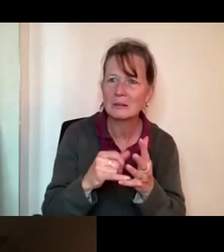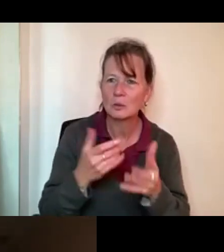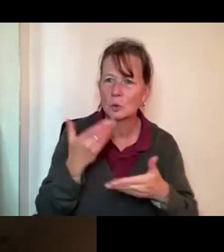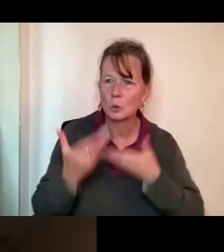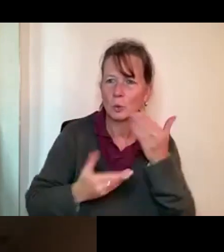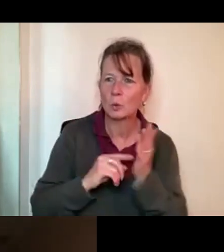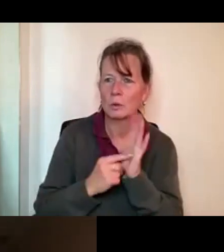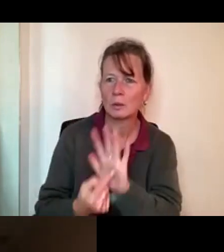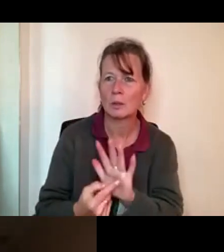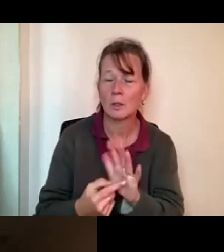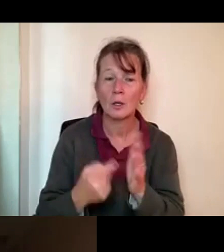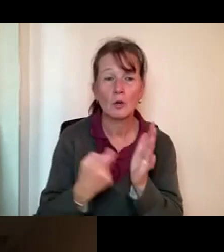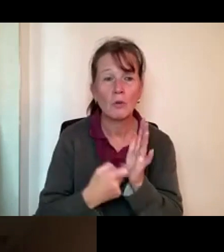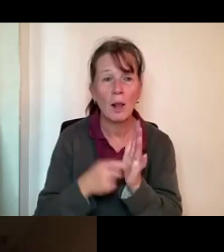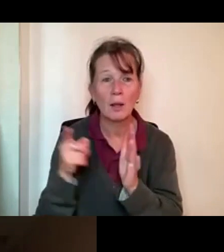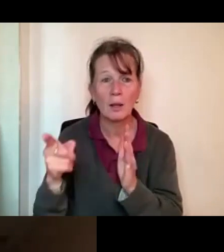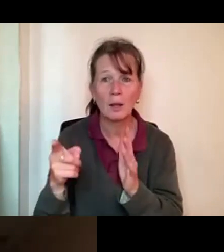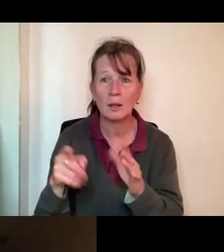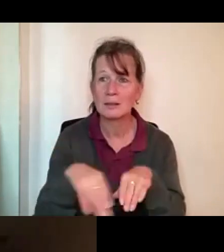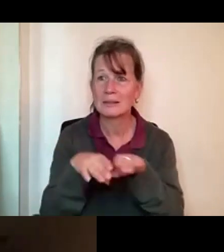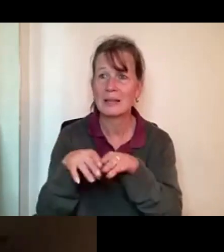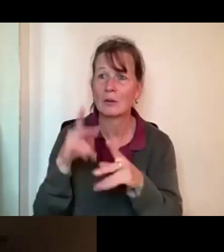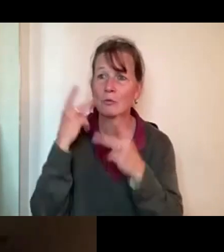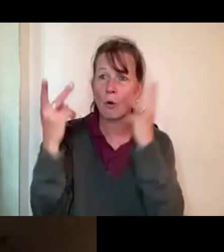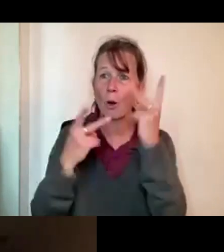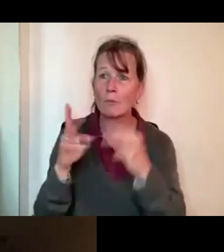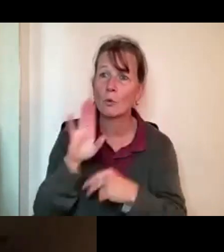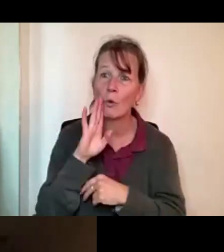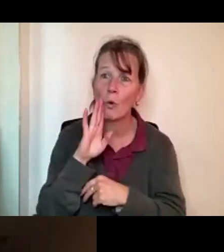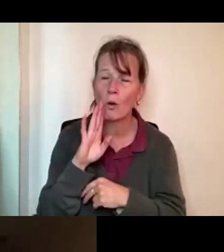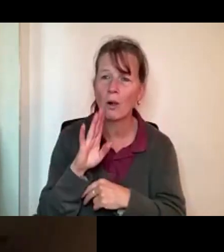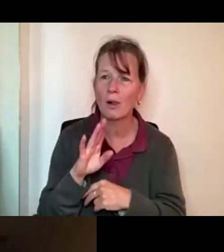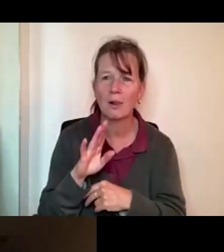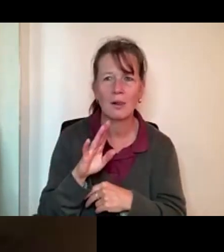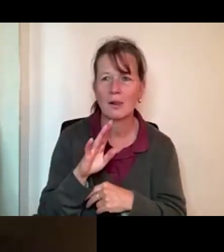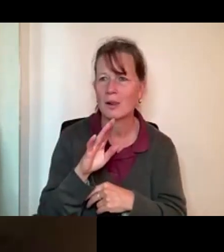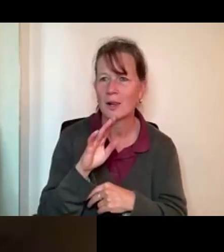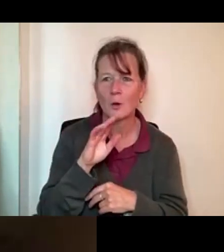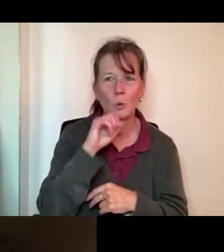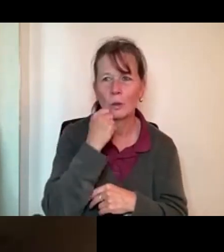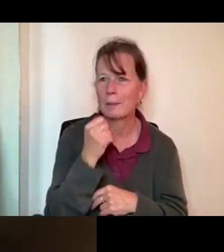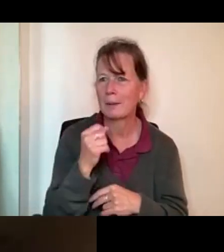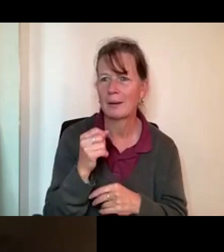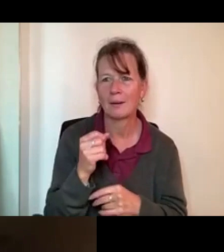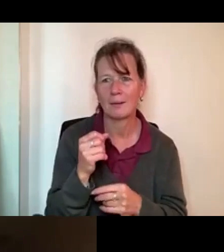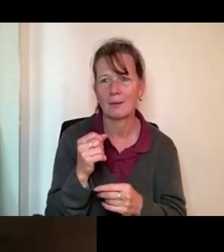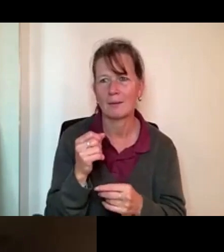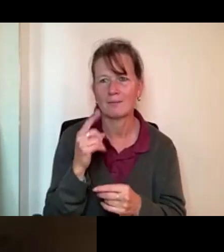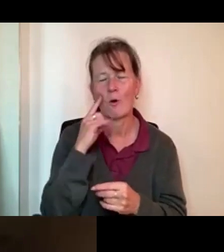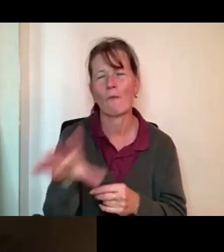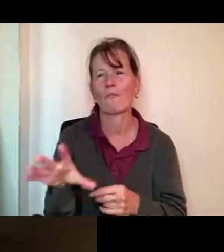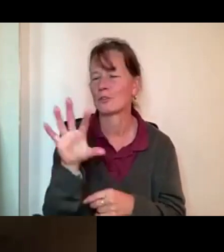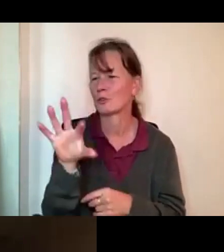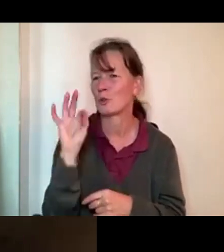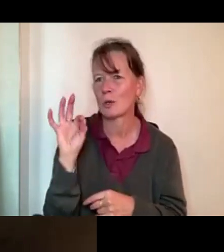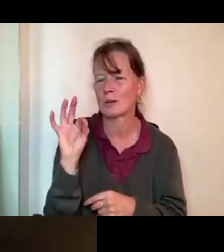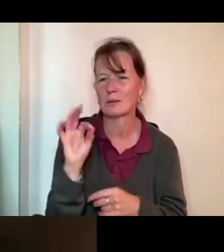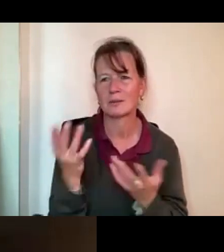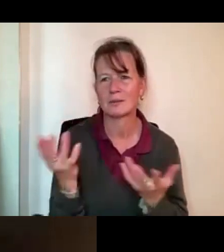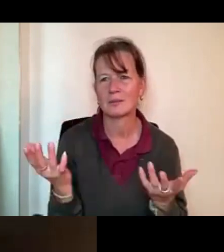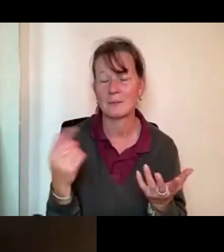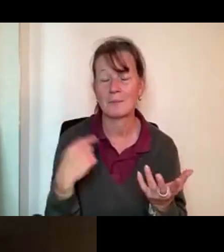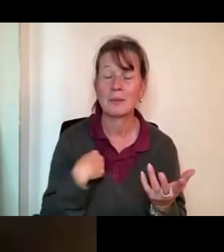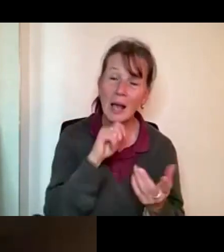Ryland, in a sort of standard opera call, wouldn't have been the obvious choice, despite having been, I would